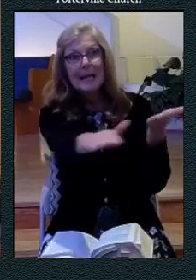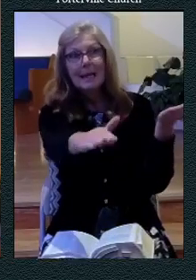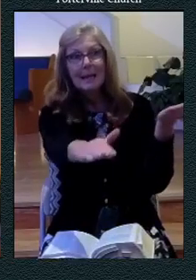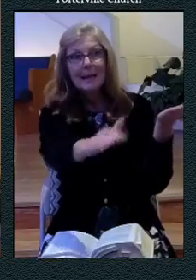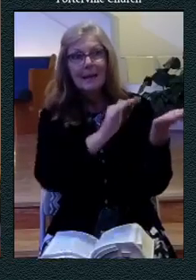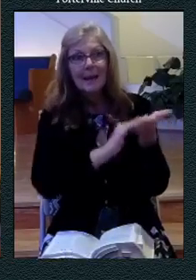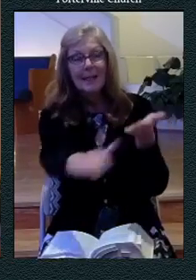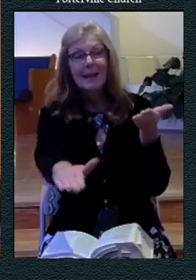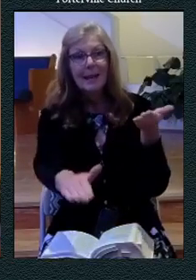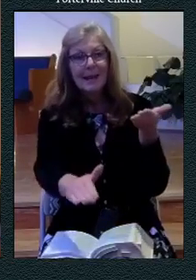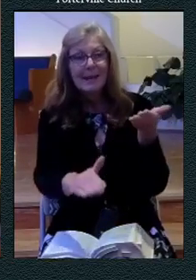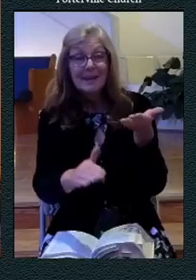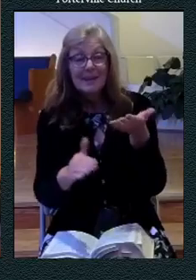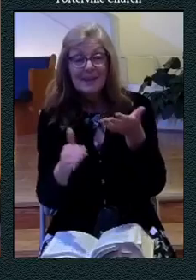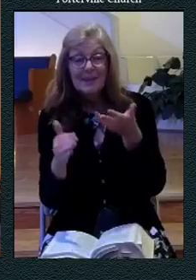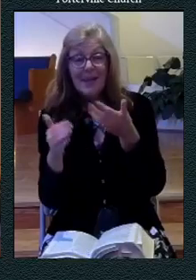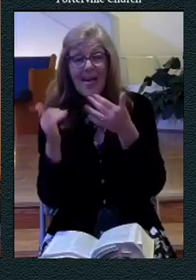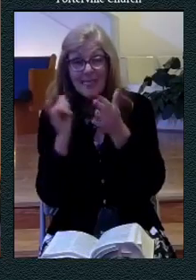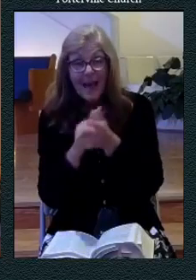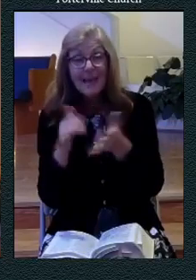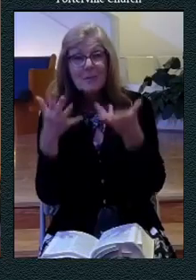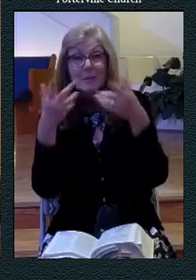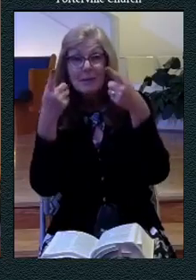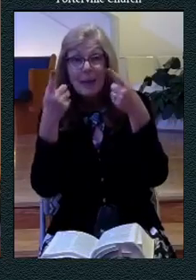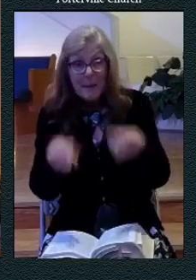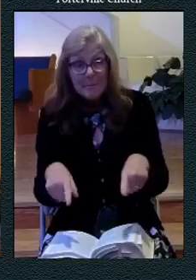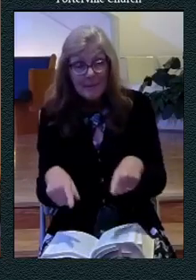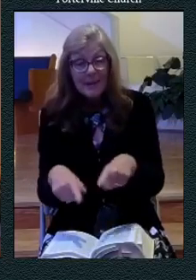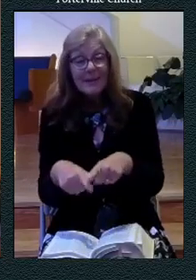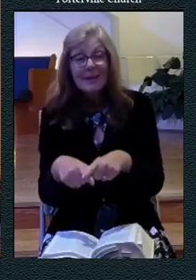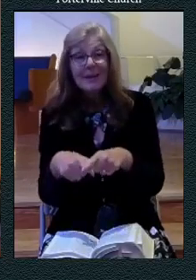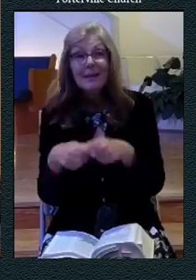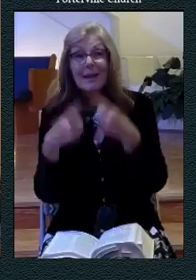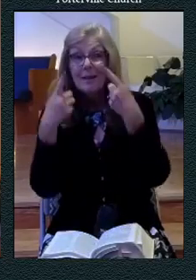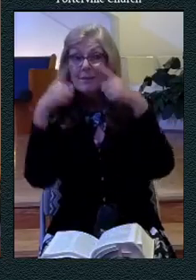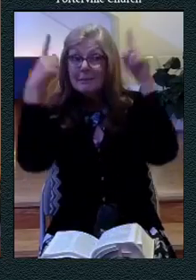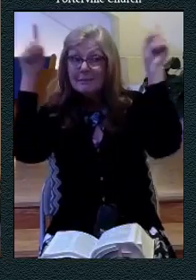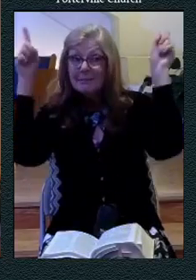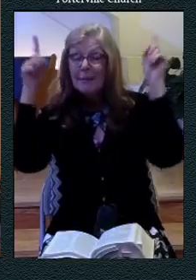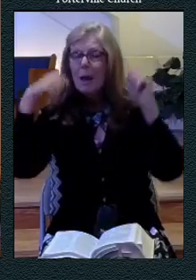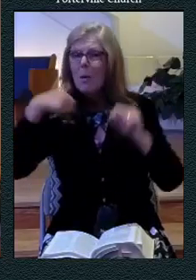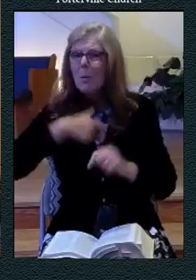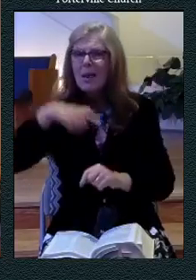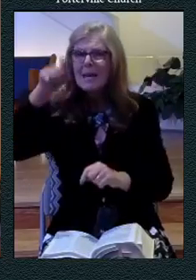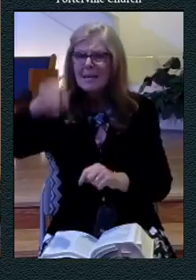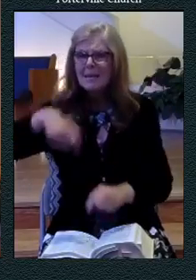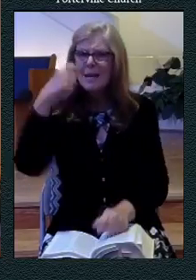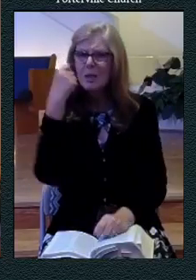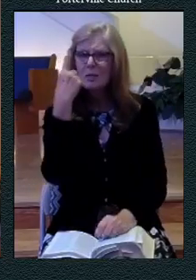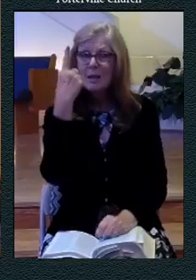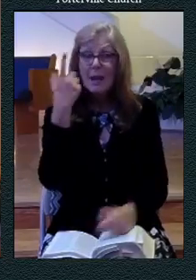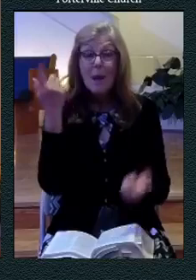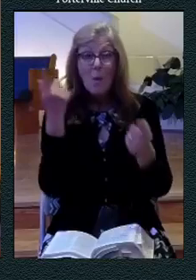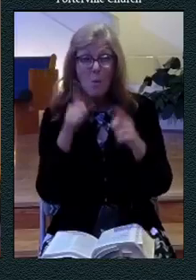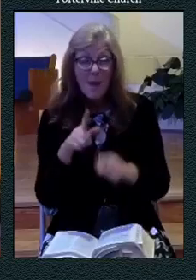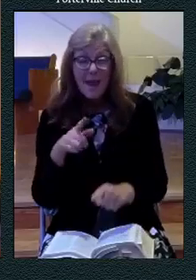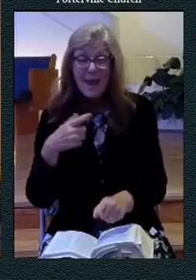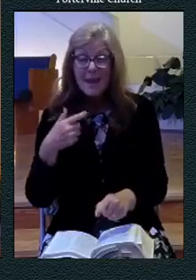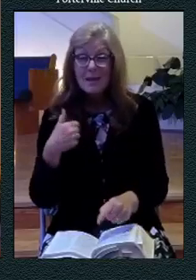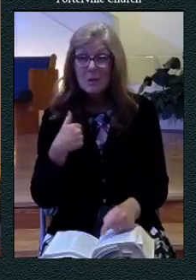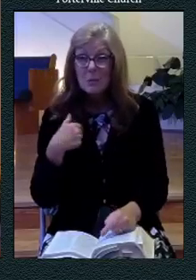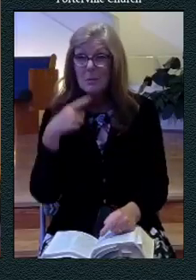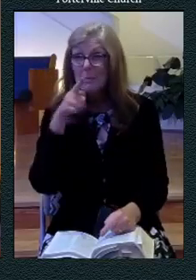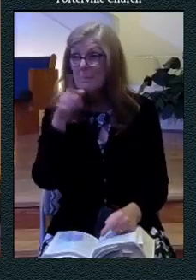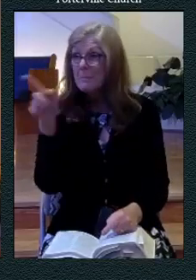done. That's what has been accomplished. And we need to know that when we're struggling in our conscience, which